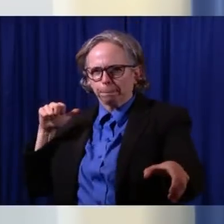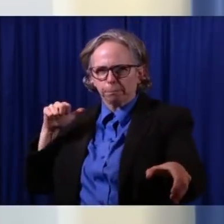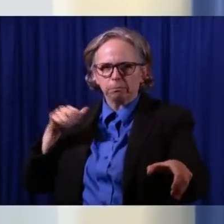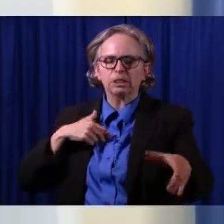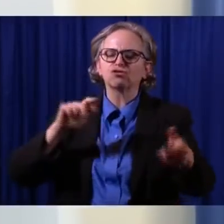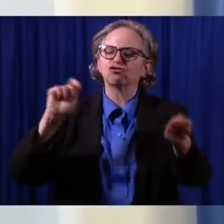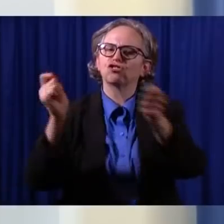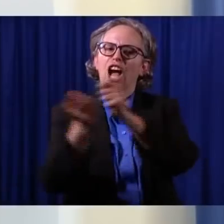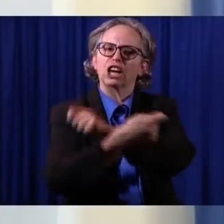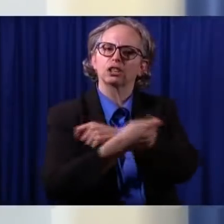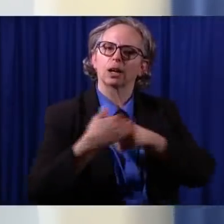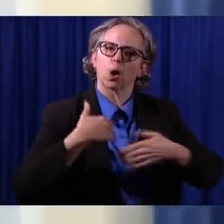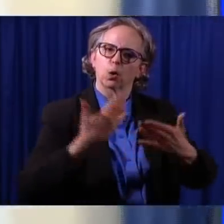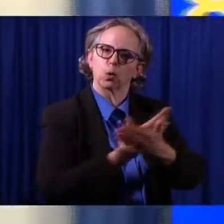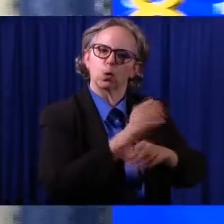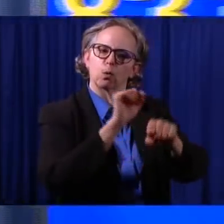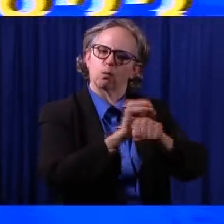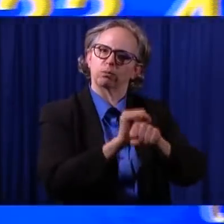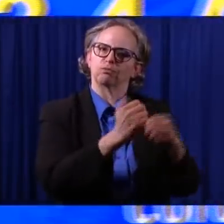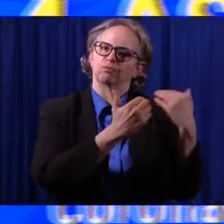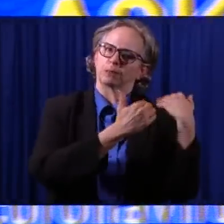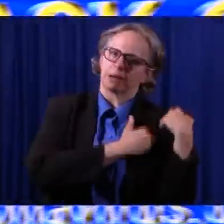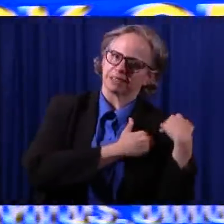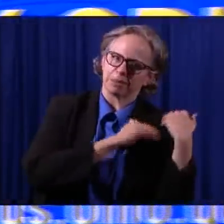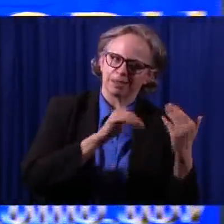service. Yeah. Very much. Good luck.